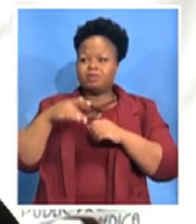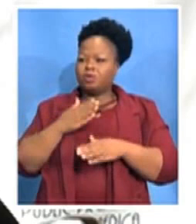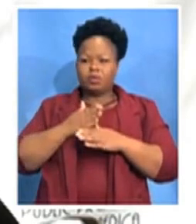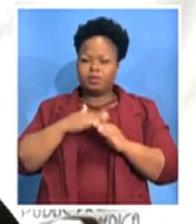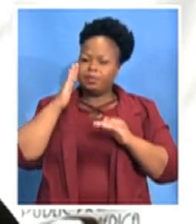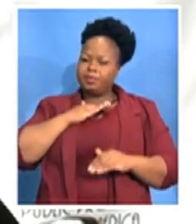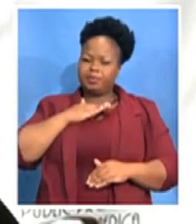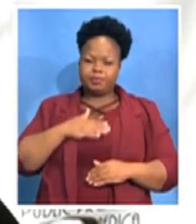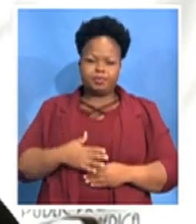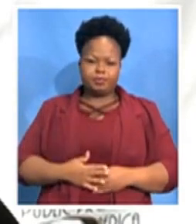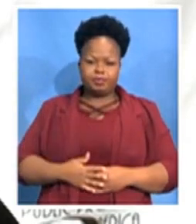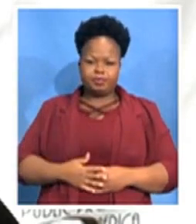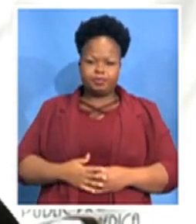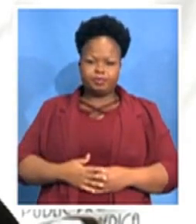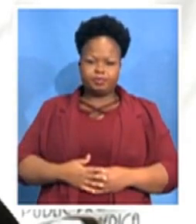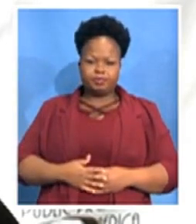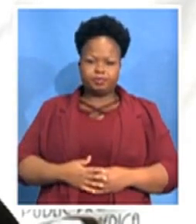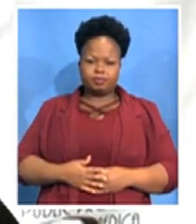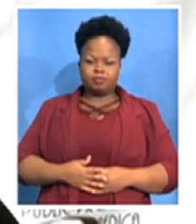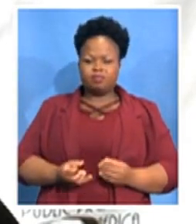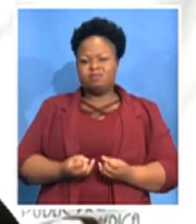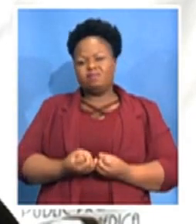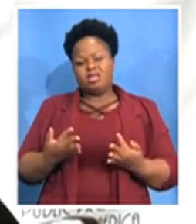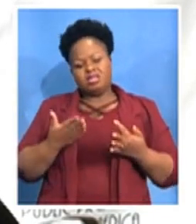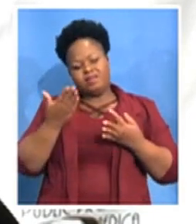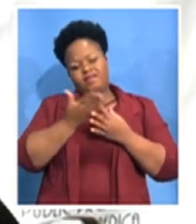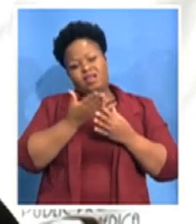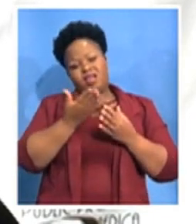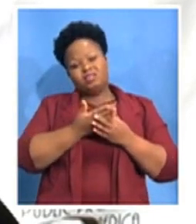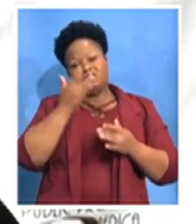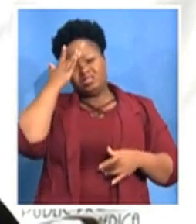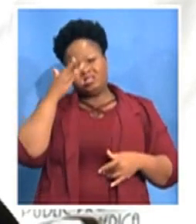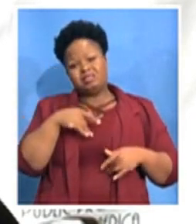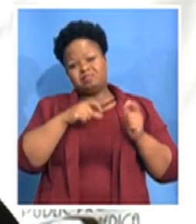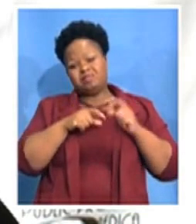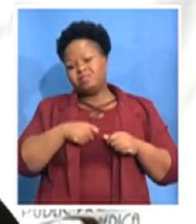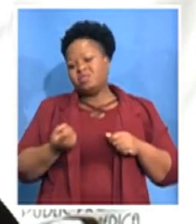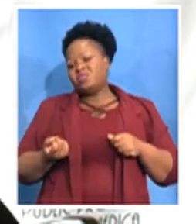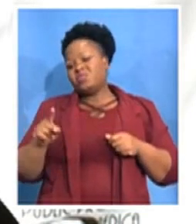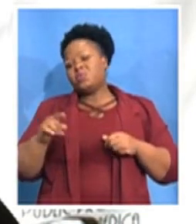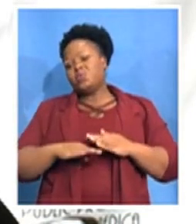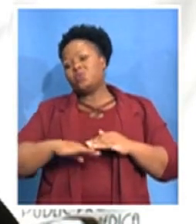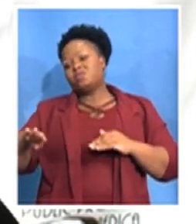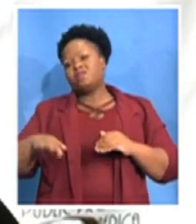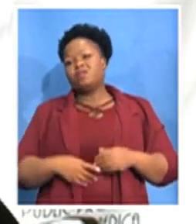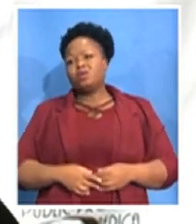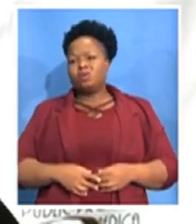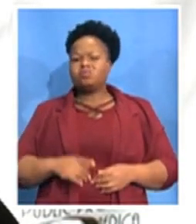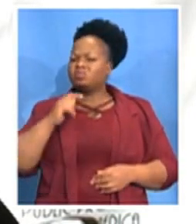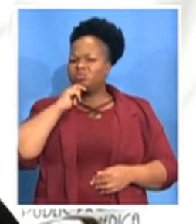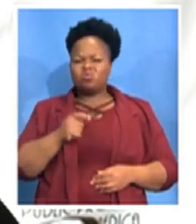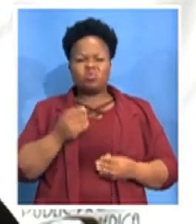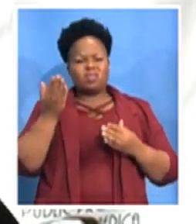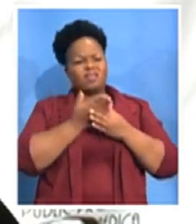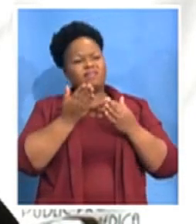Files of patients' records are on the floor. There's an evident lack of filing room space for